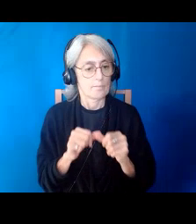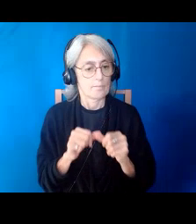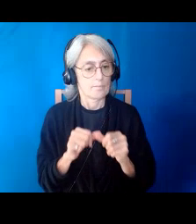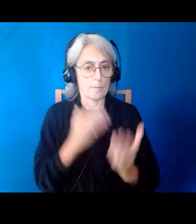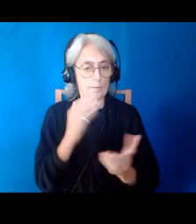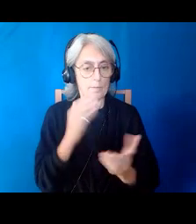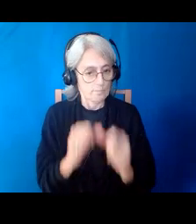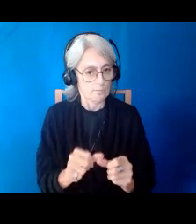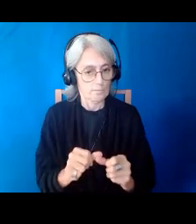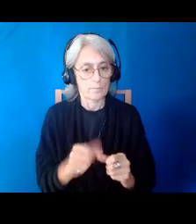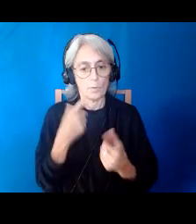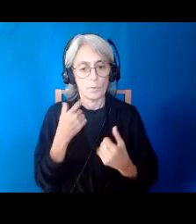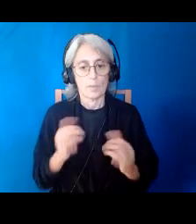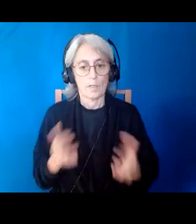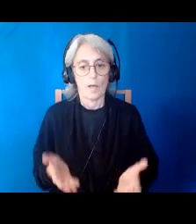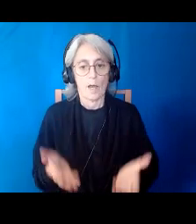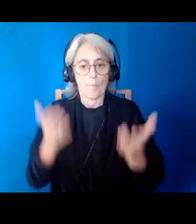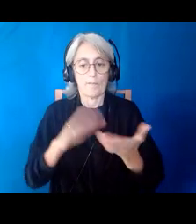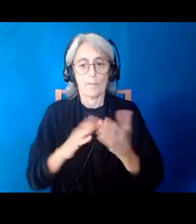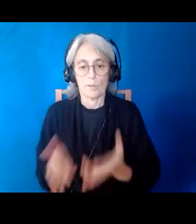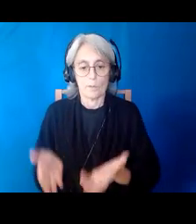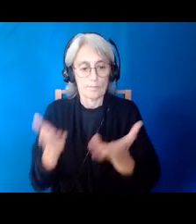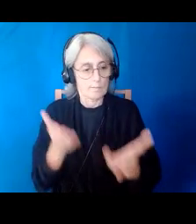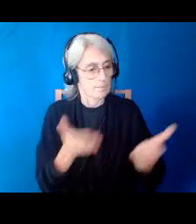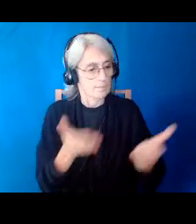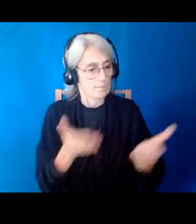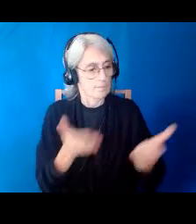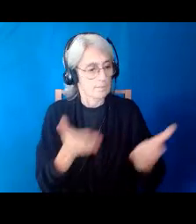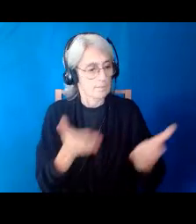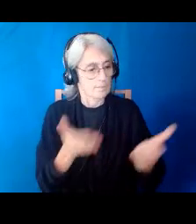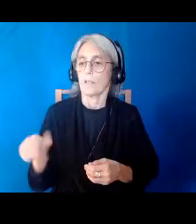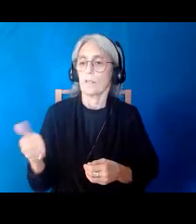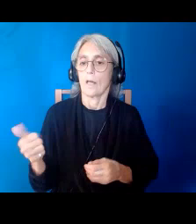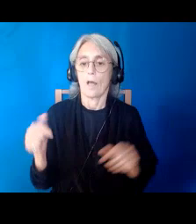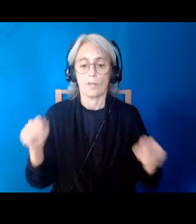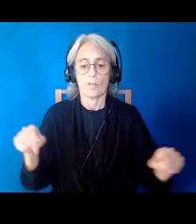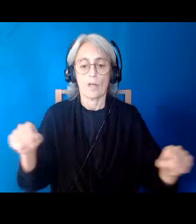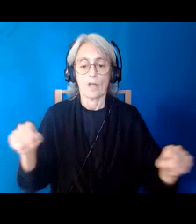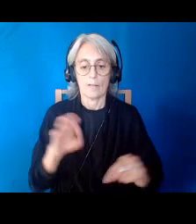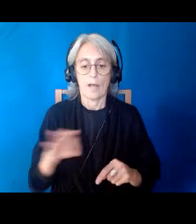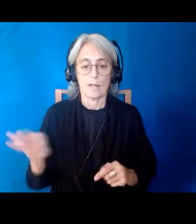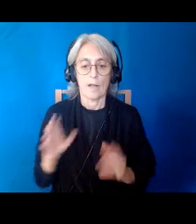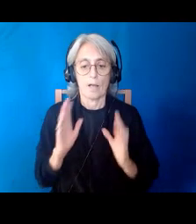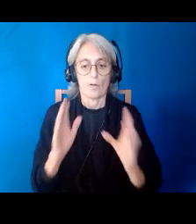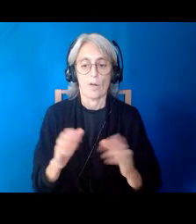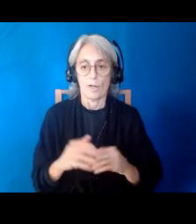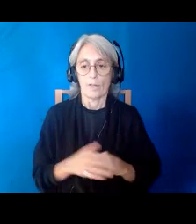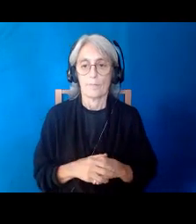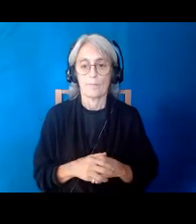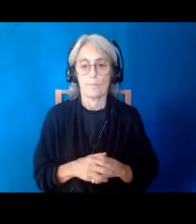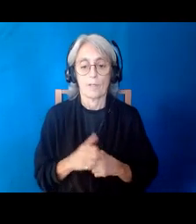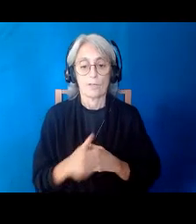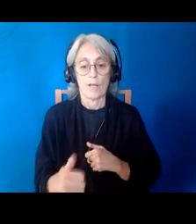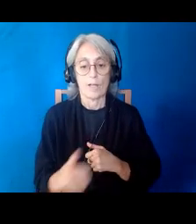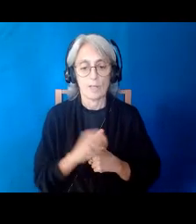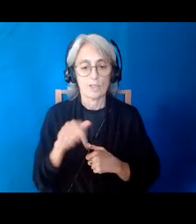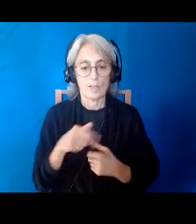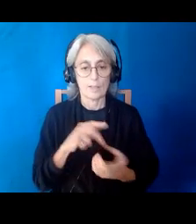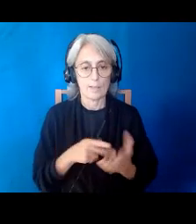will continue to uplift communities like Merced and others along the 99 corridor. Transportation is more than just movement. It